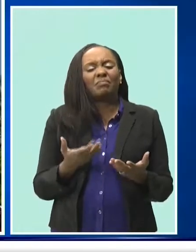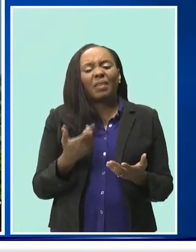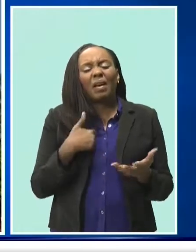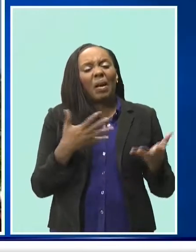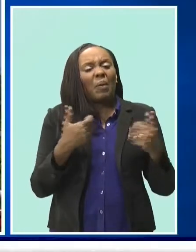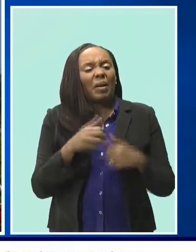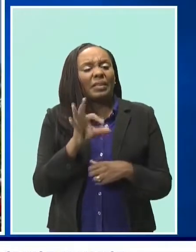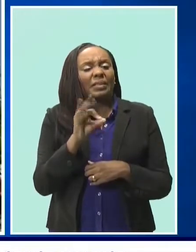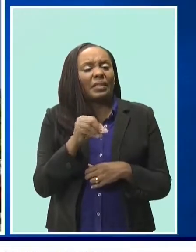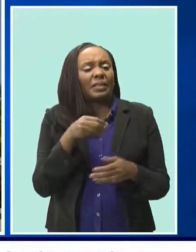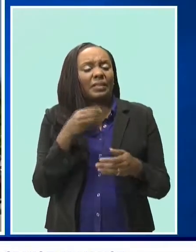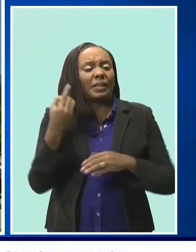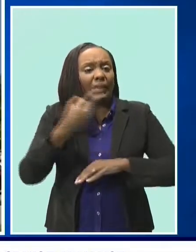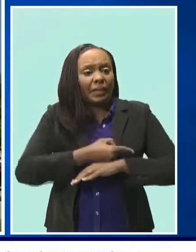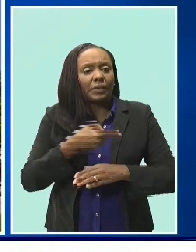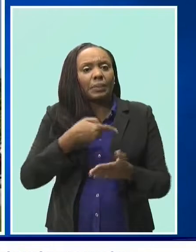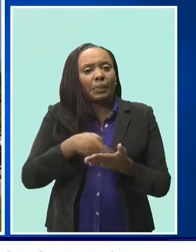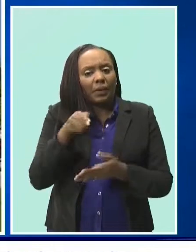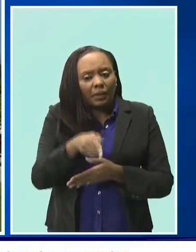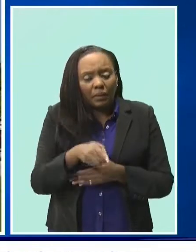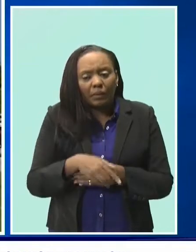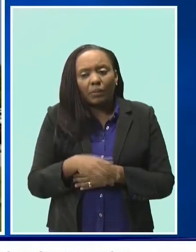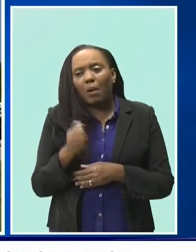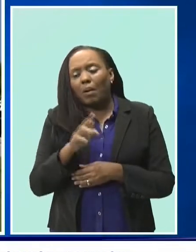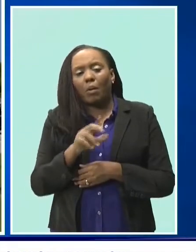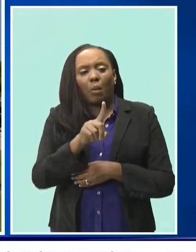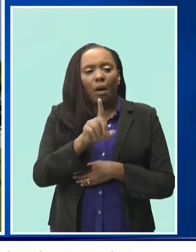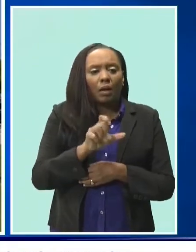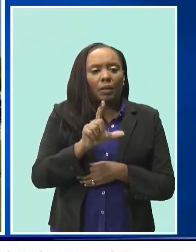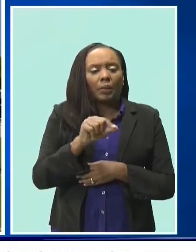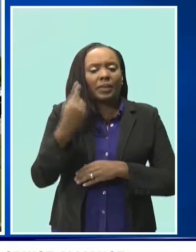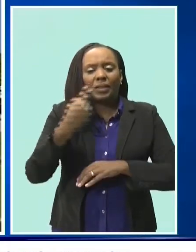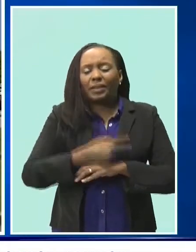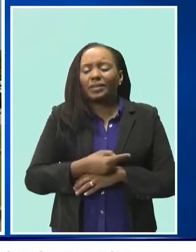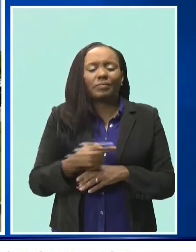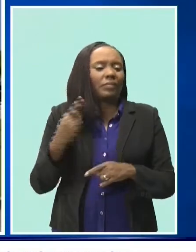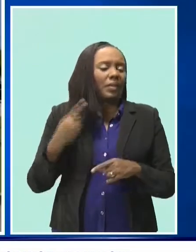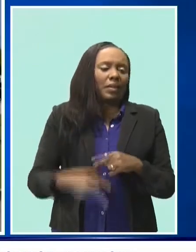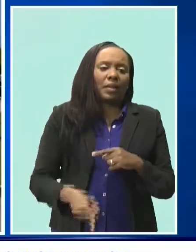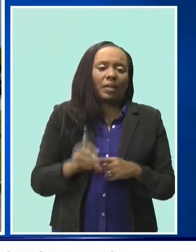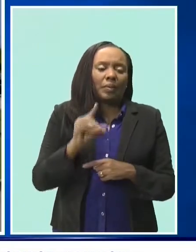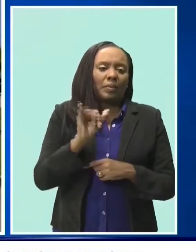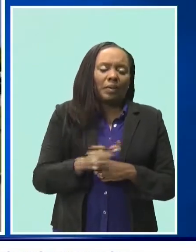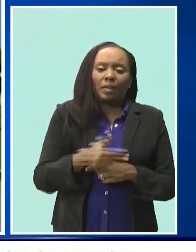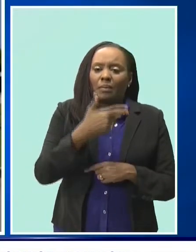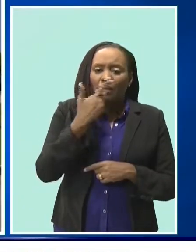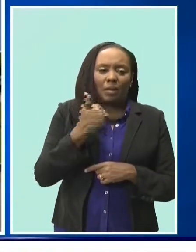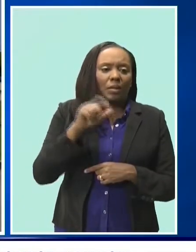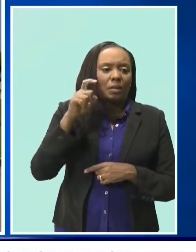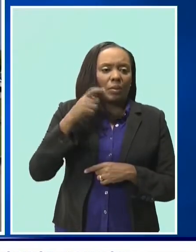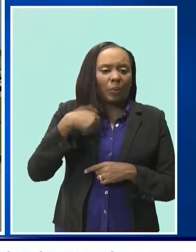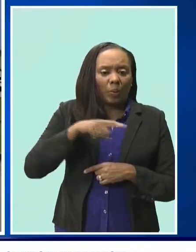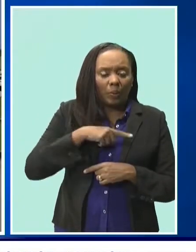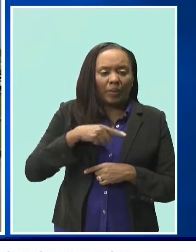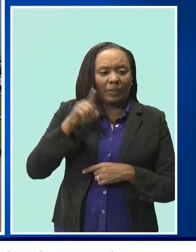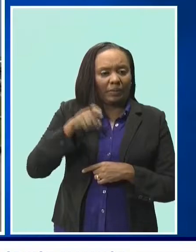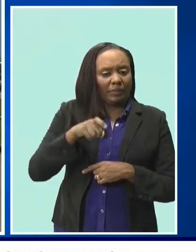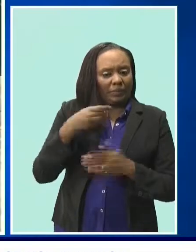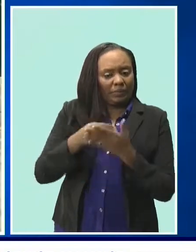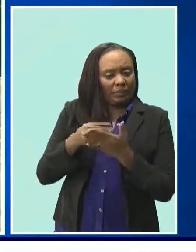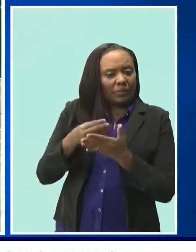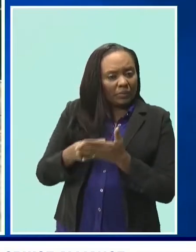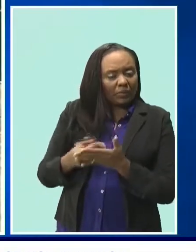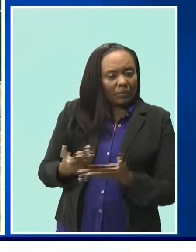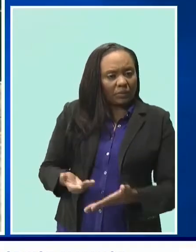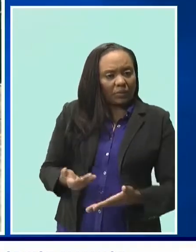us 120 days. It is an unsustainable proposition as far as we are concerned. But the